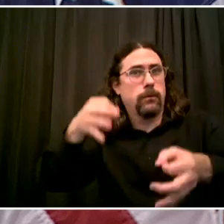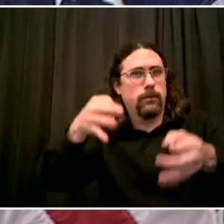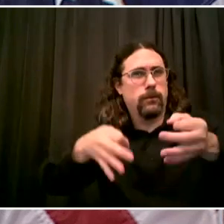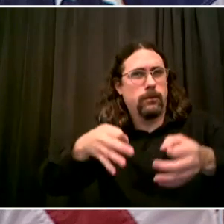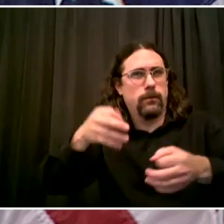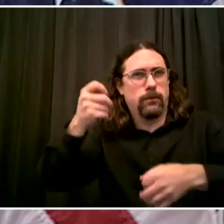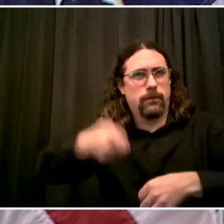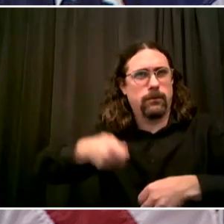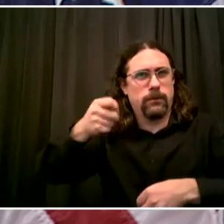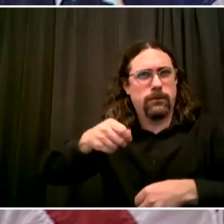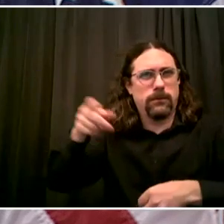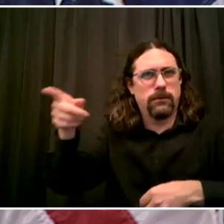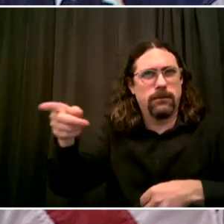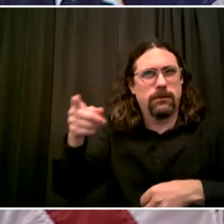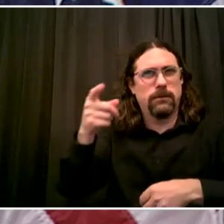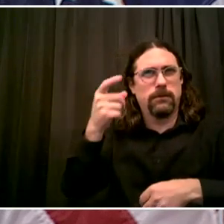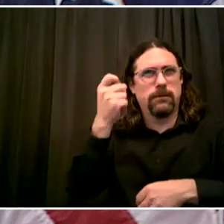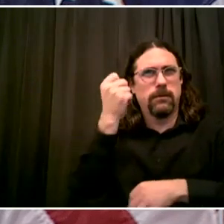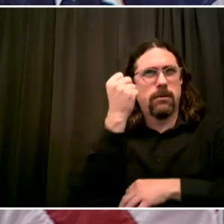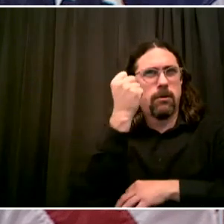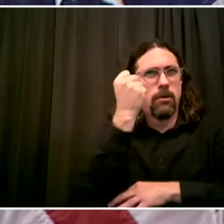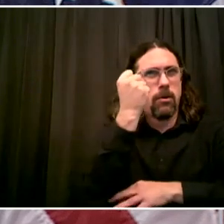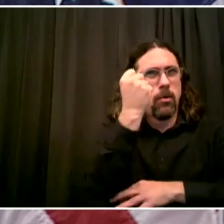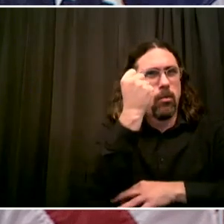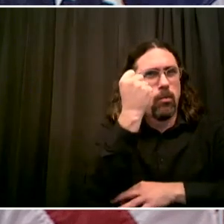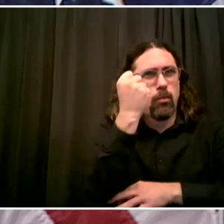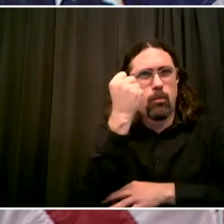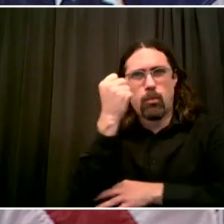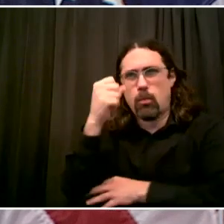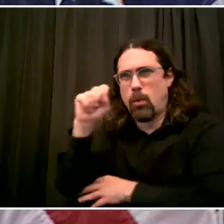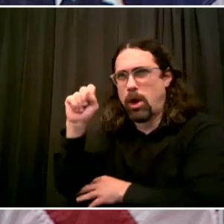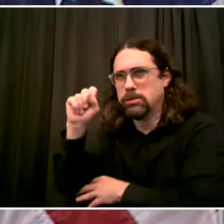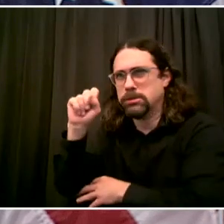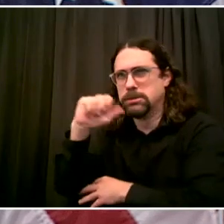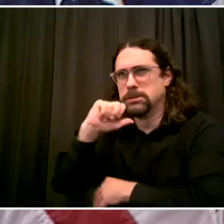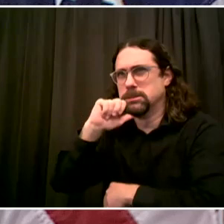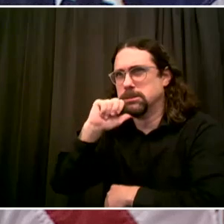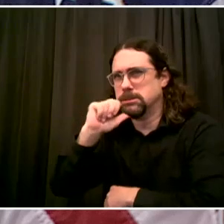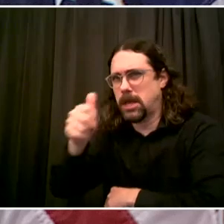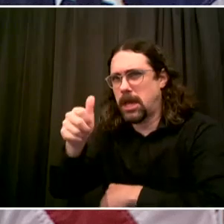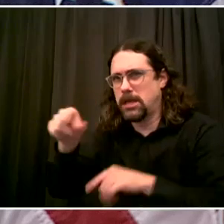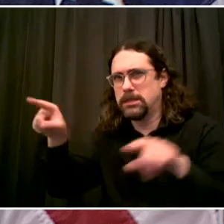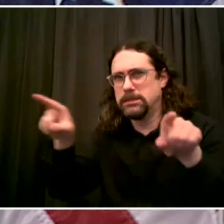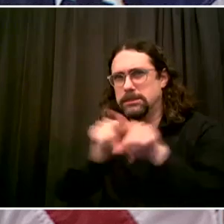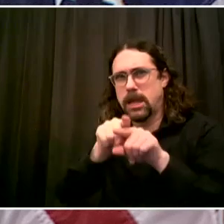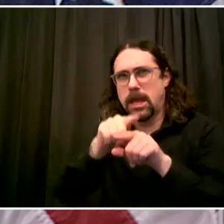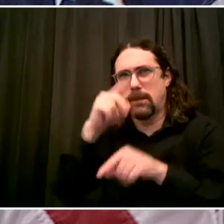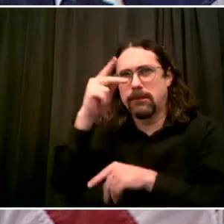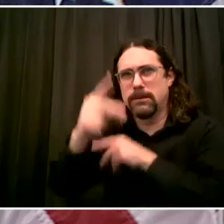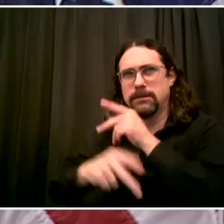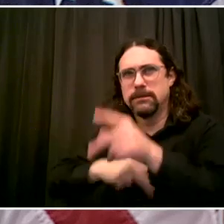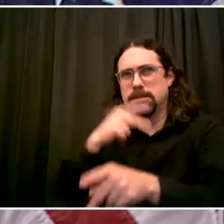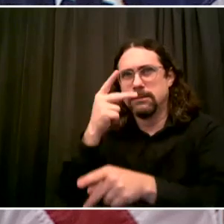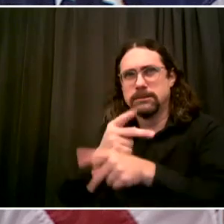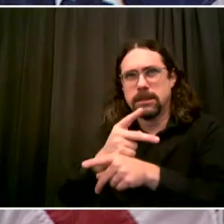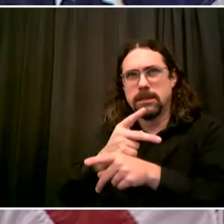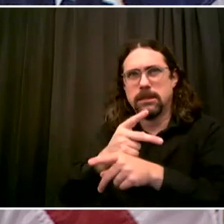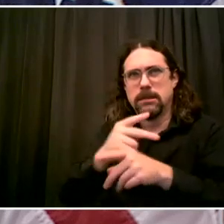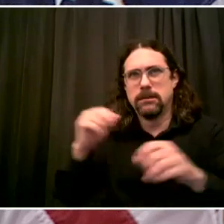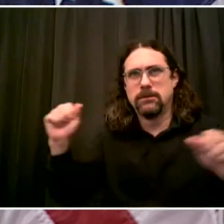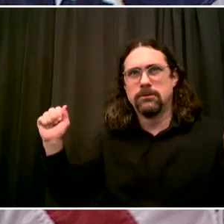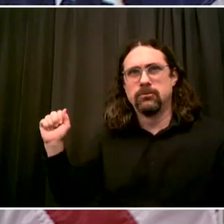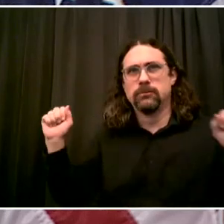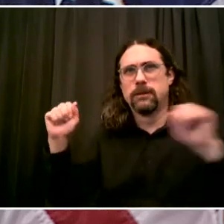because of 400 years of American racism, and therefore you're treating them differently than other gatherings. How does that square with the Supreme